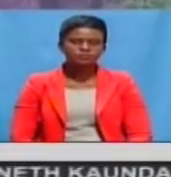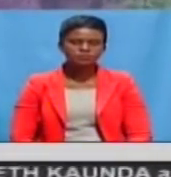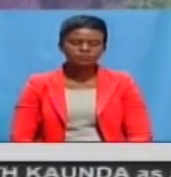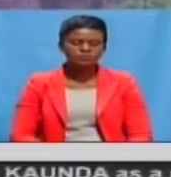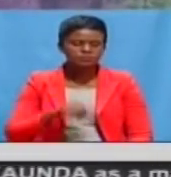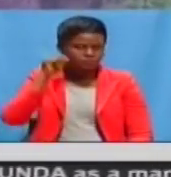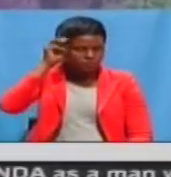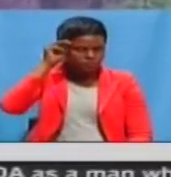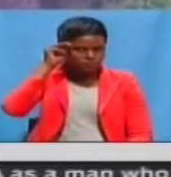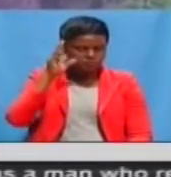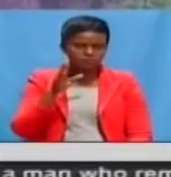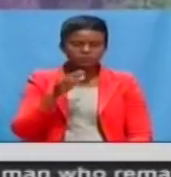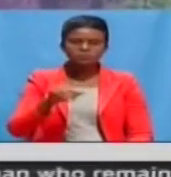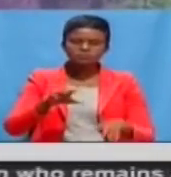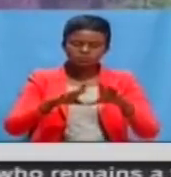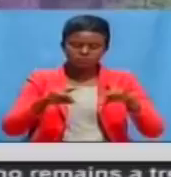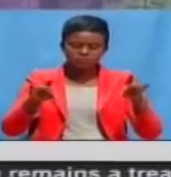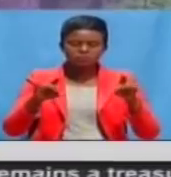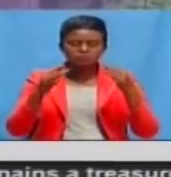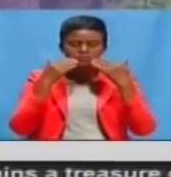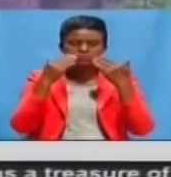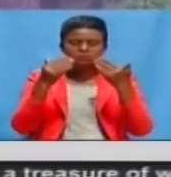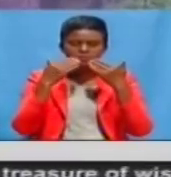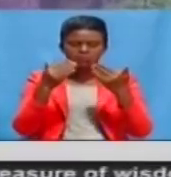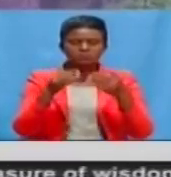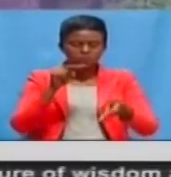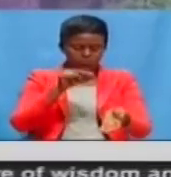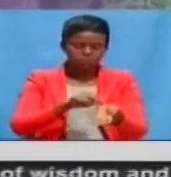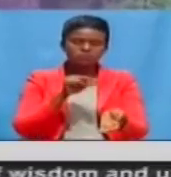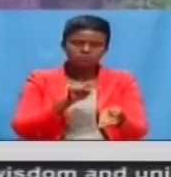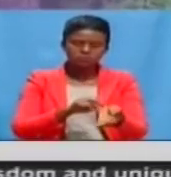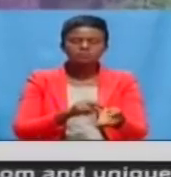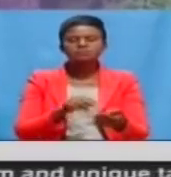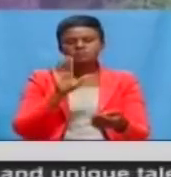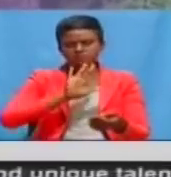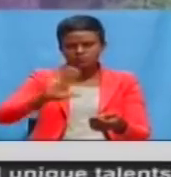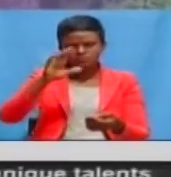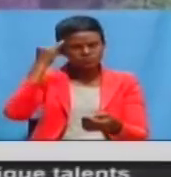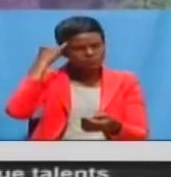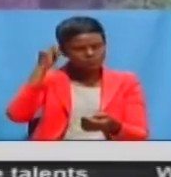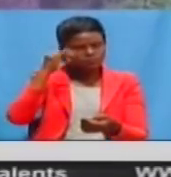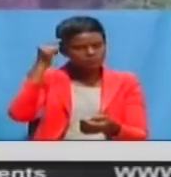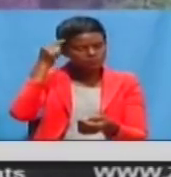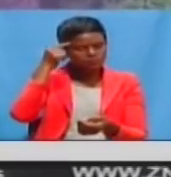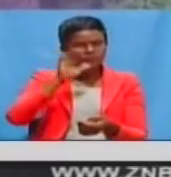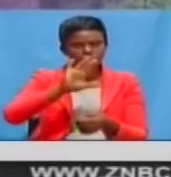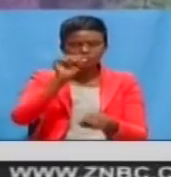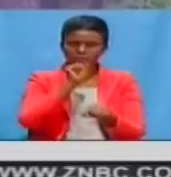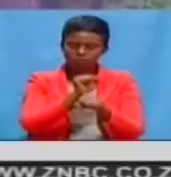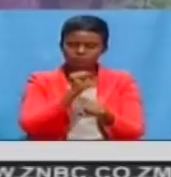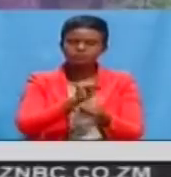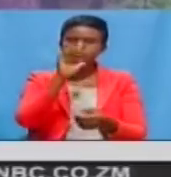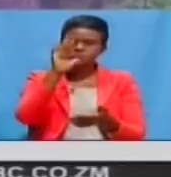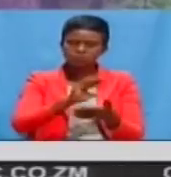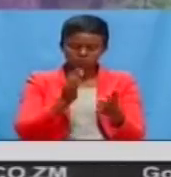Minister of Lands Jean Kapata has commended Midwives Association of Zambia for its initiative to supplement government efforts to reduce